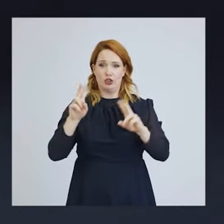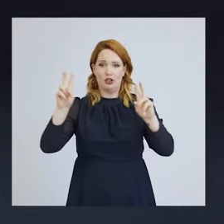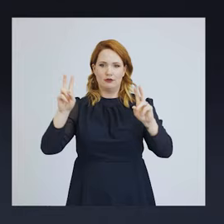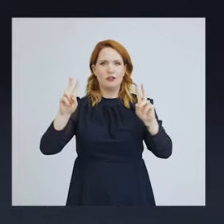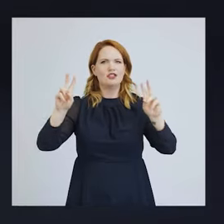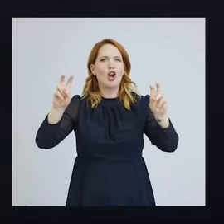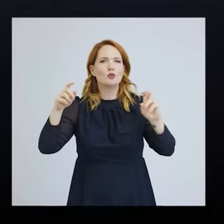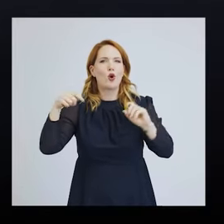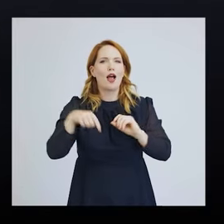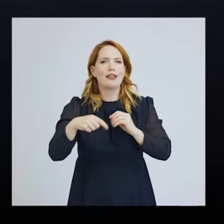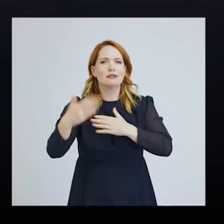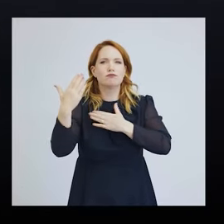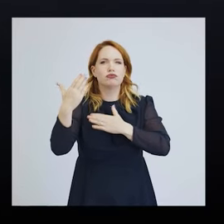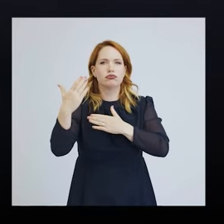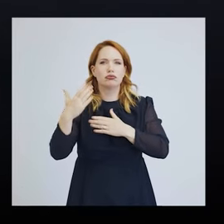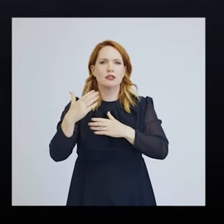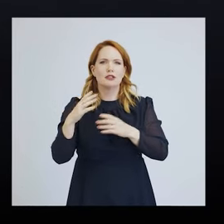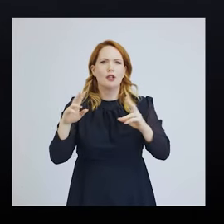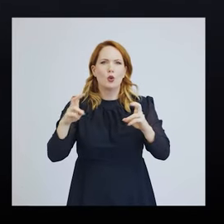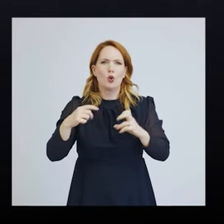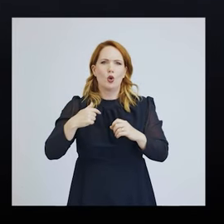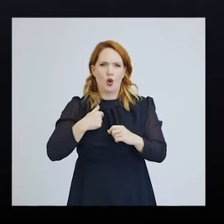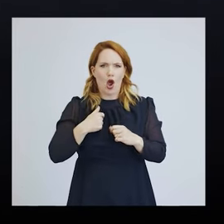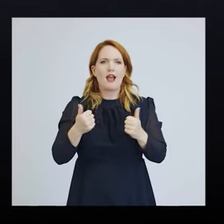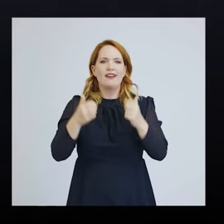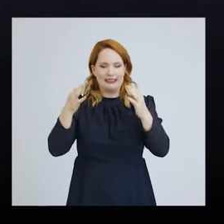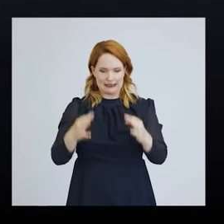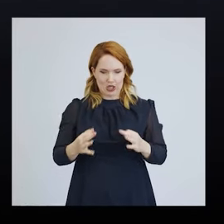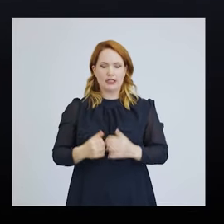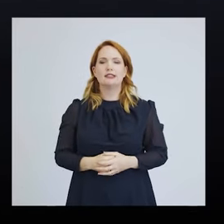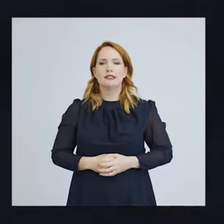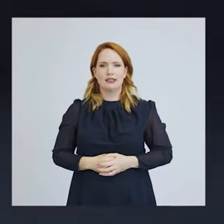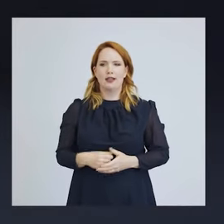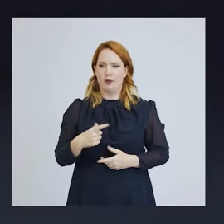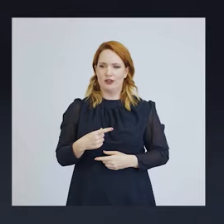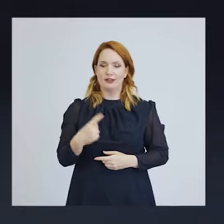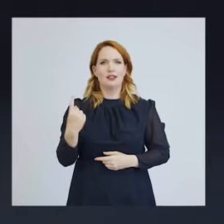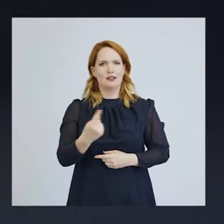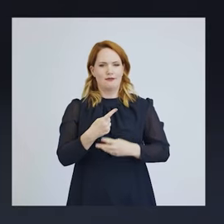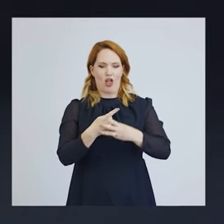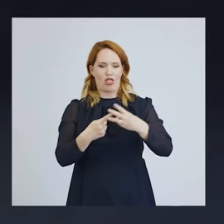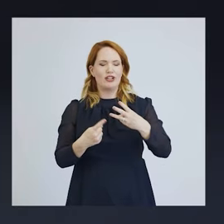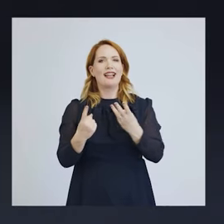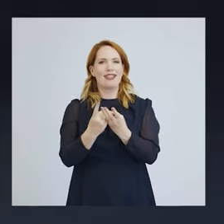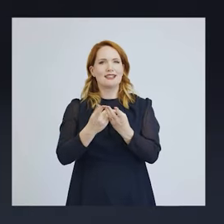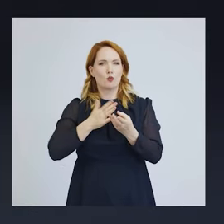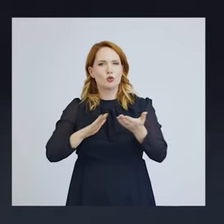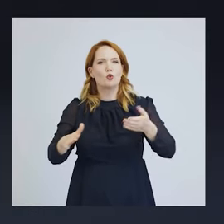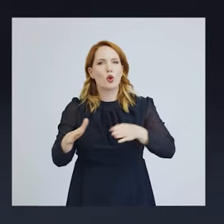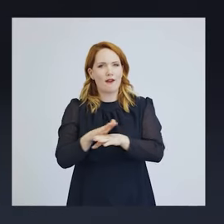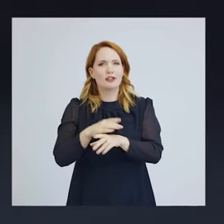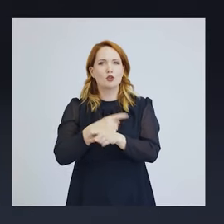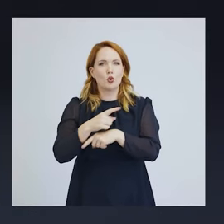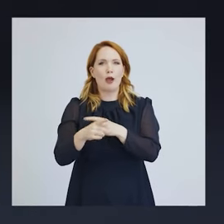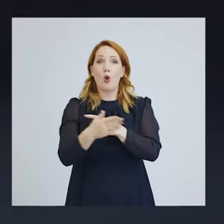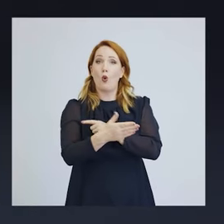I've called this talk "I've Decided" today because I want us to know just firstly what we decide as Christians. And there's three things